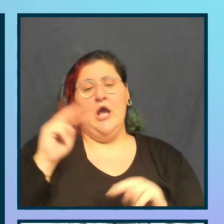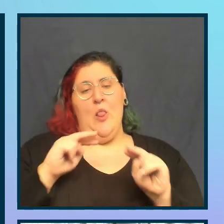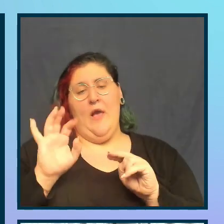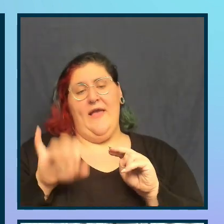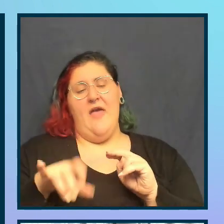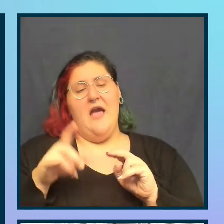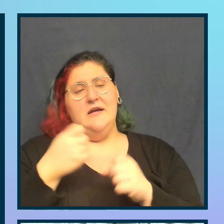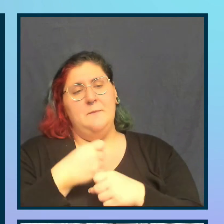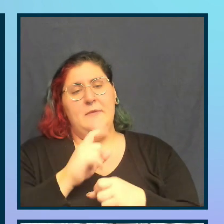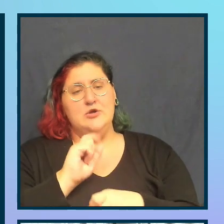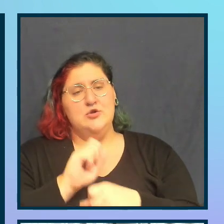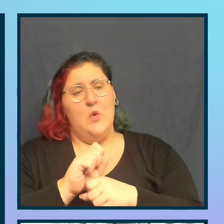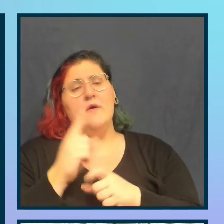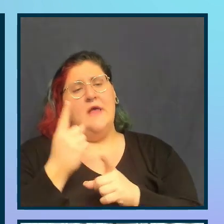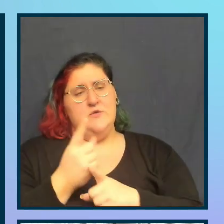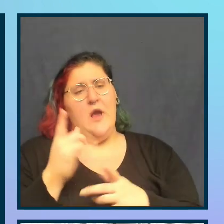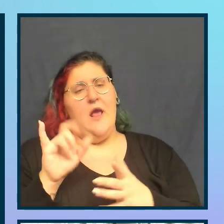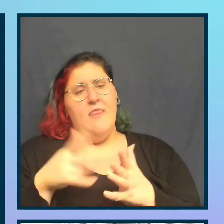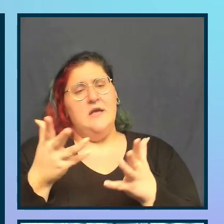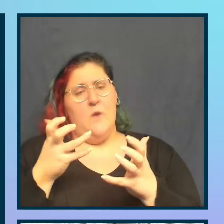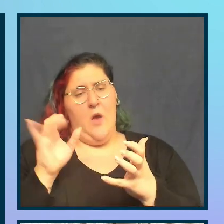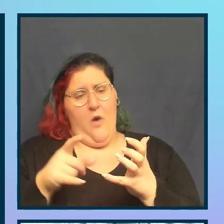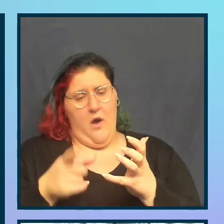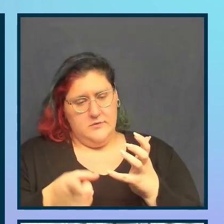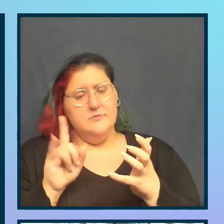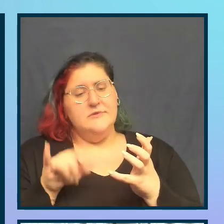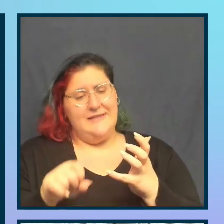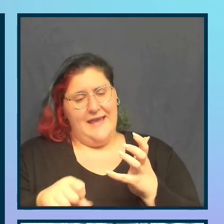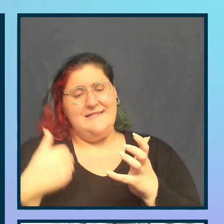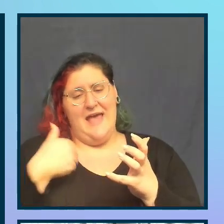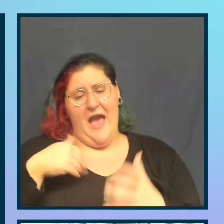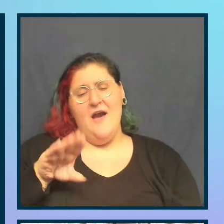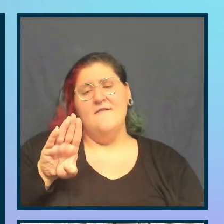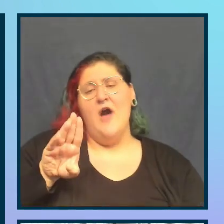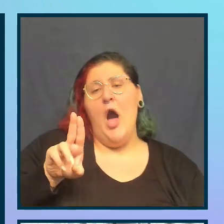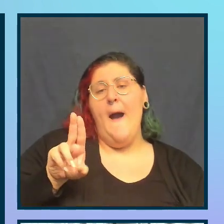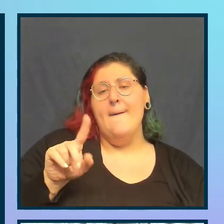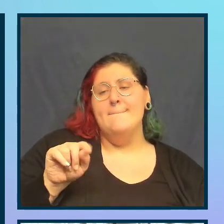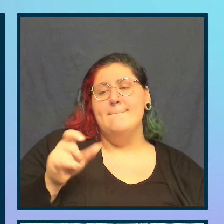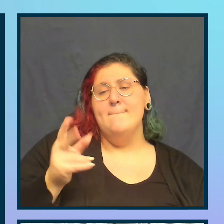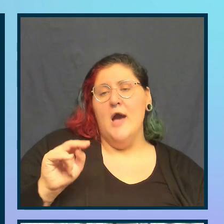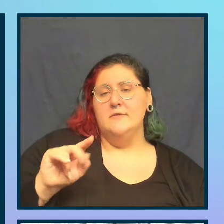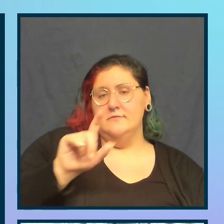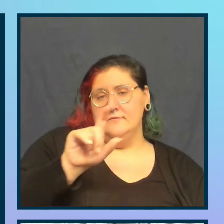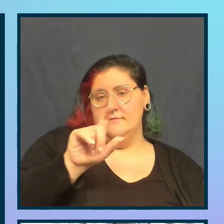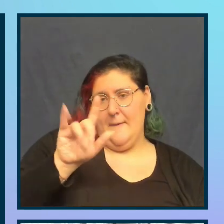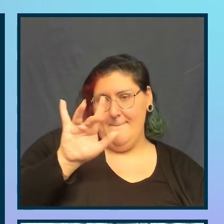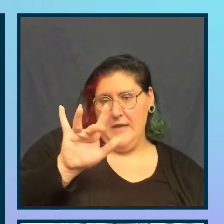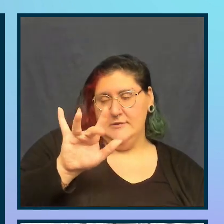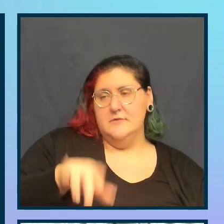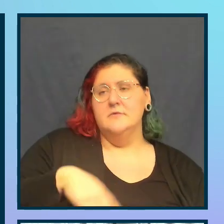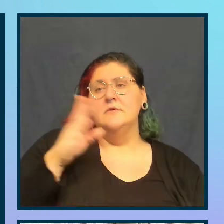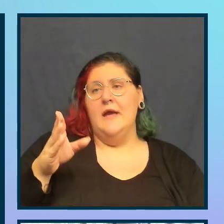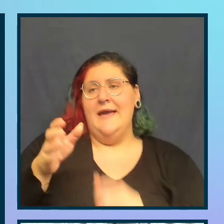see that it's now a button. I have my aria expanded state on it. I've learned a little bit about what I need to do. I can